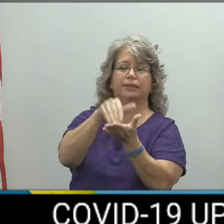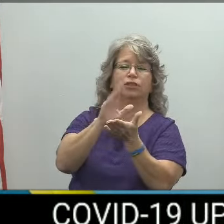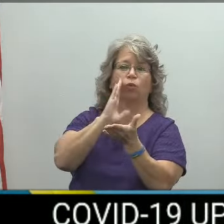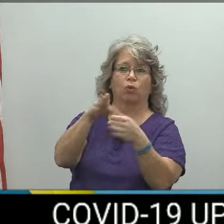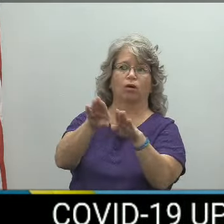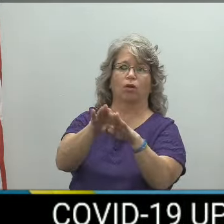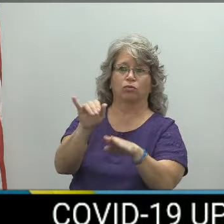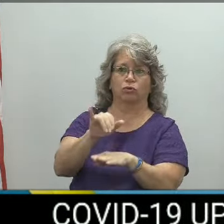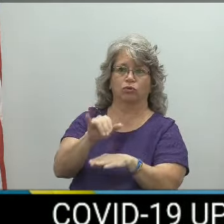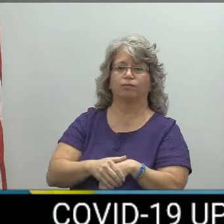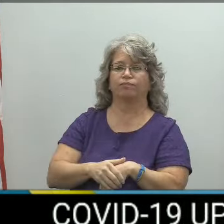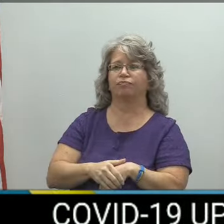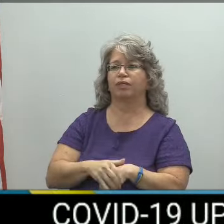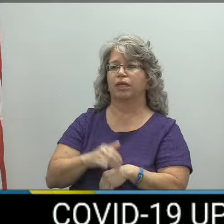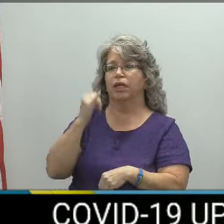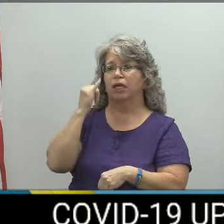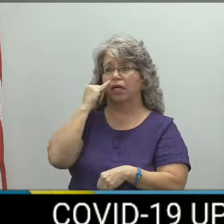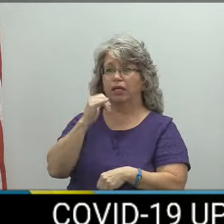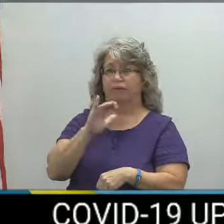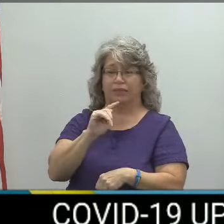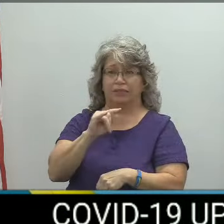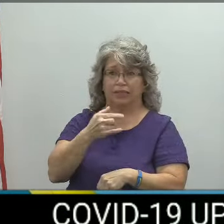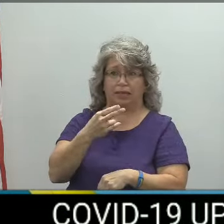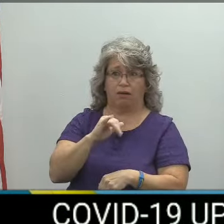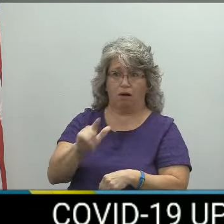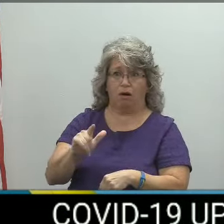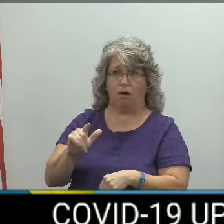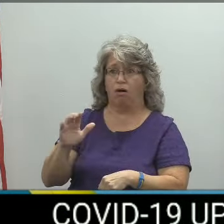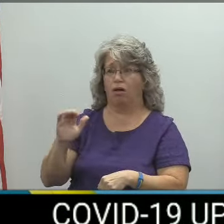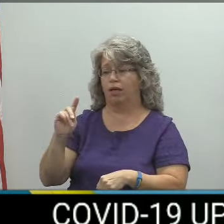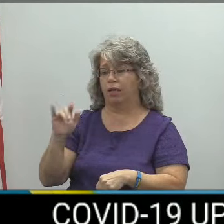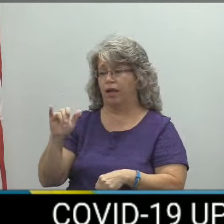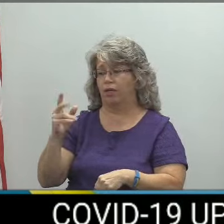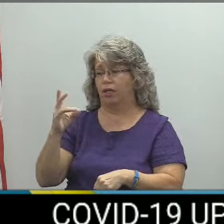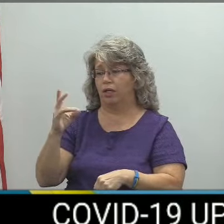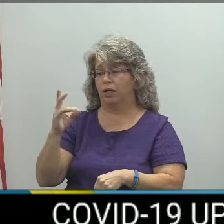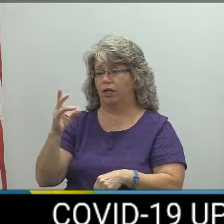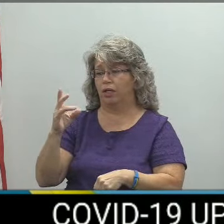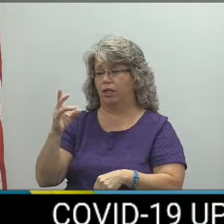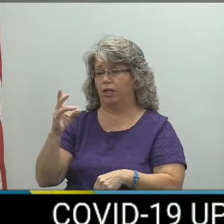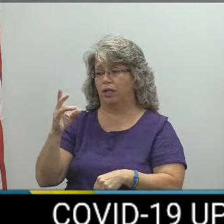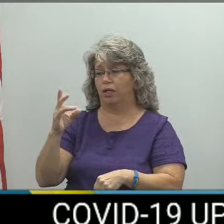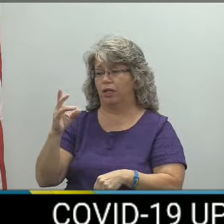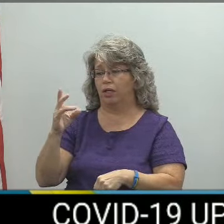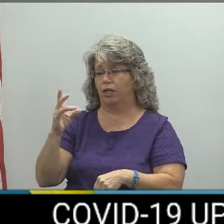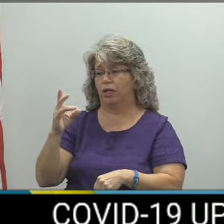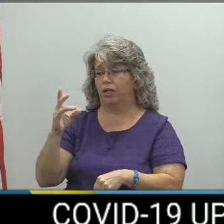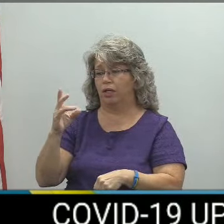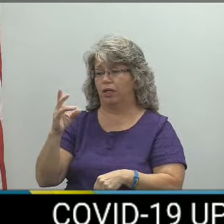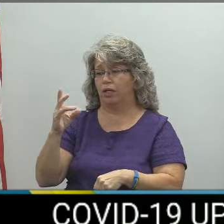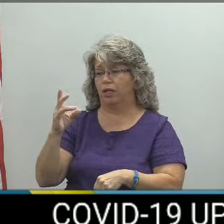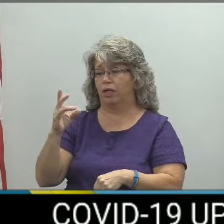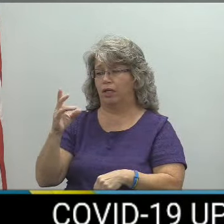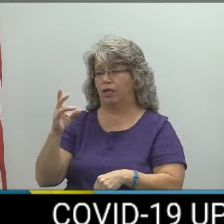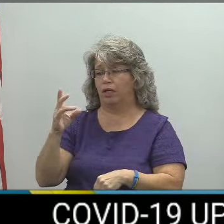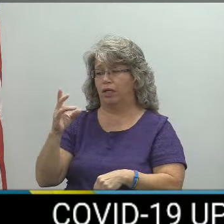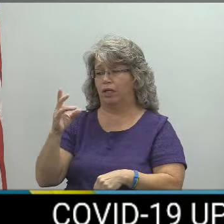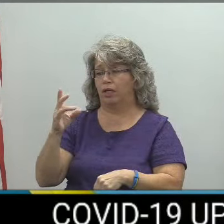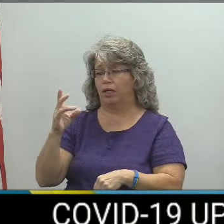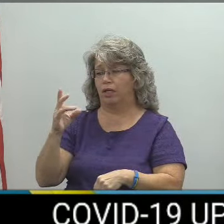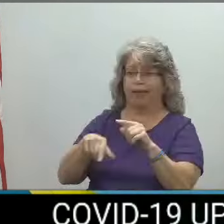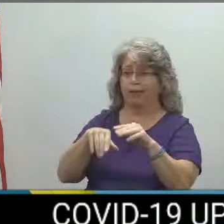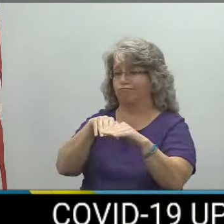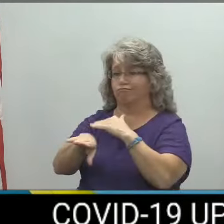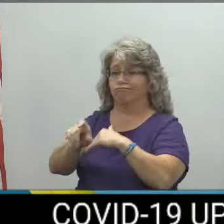Hall or Nueces County Courthouse is closed, we will not be there as well because we don't have keys to actually access those buildings.